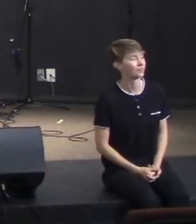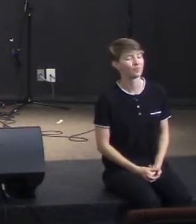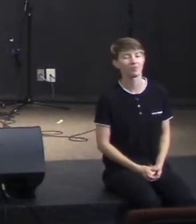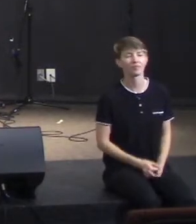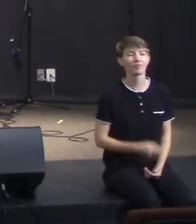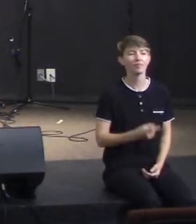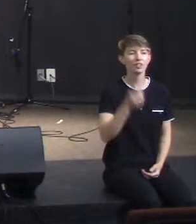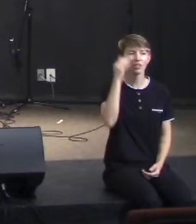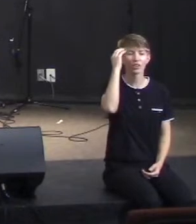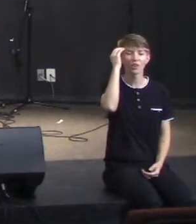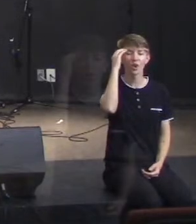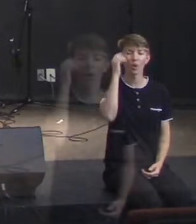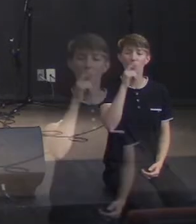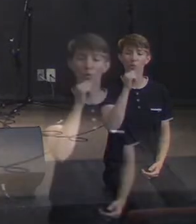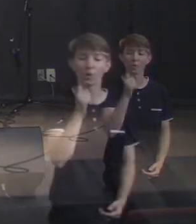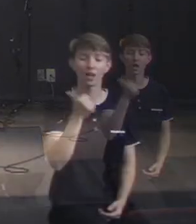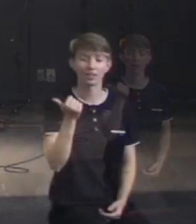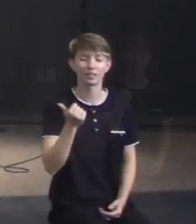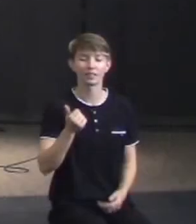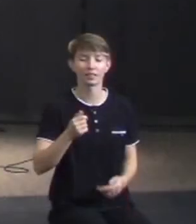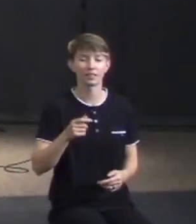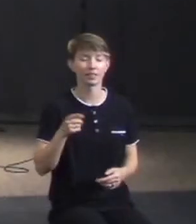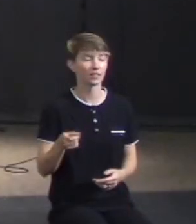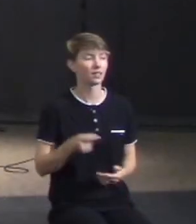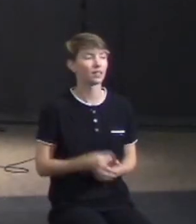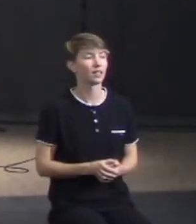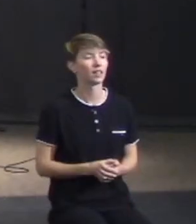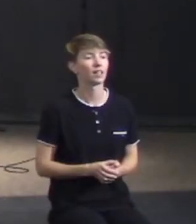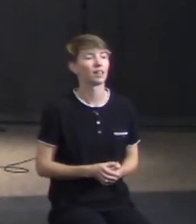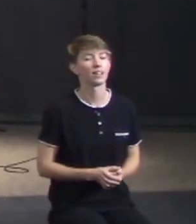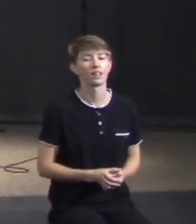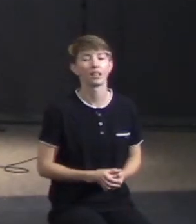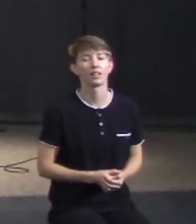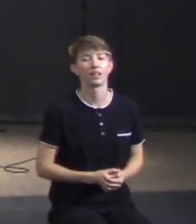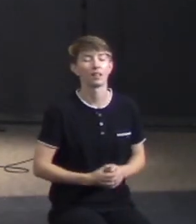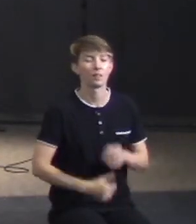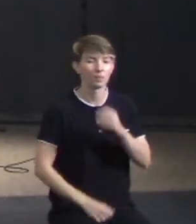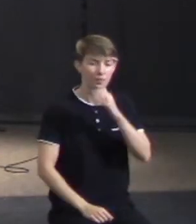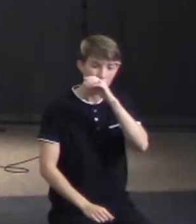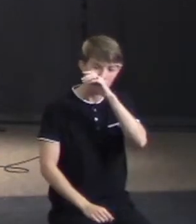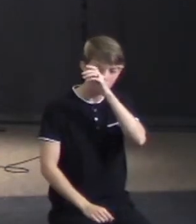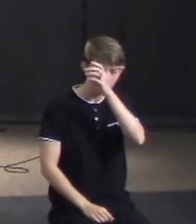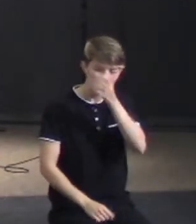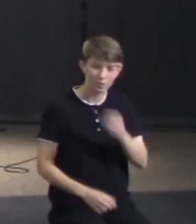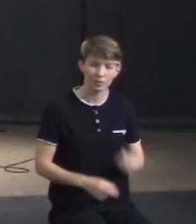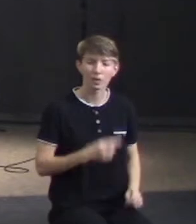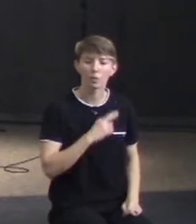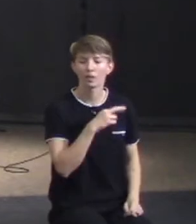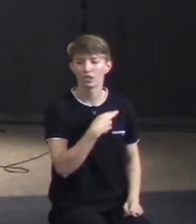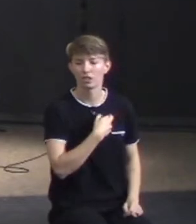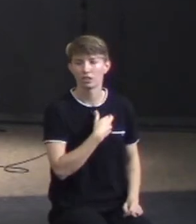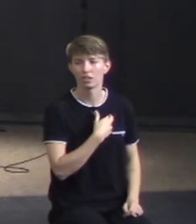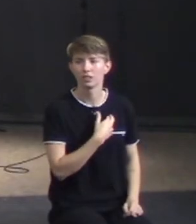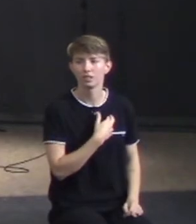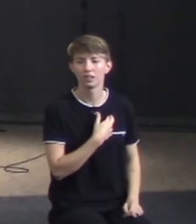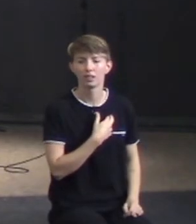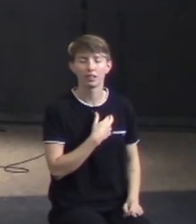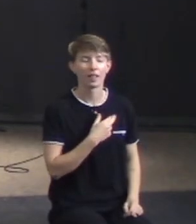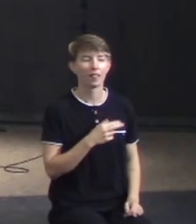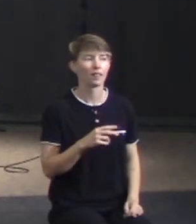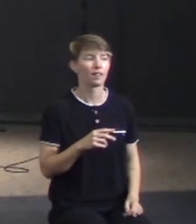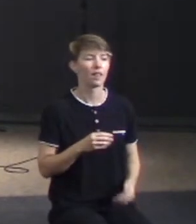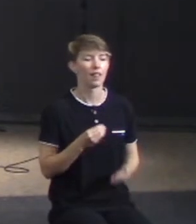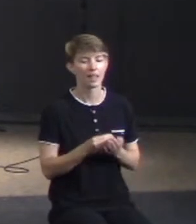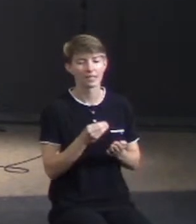You know who else is there? And this is a weird one. Yeah. Yeah, the irreligious. The tax